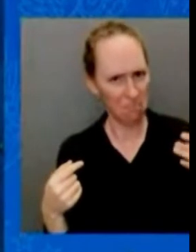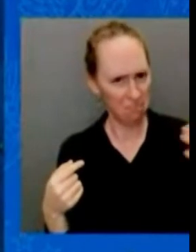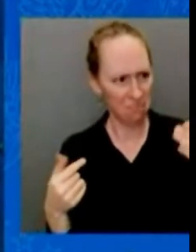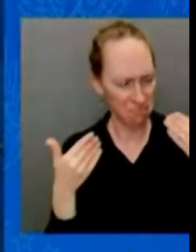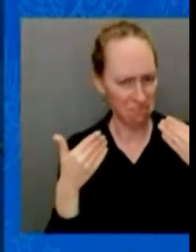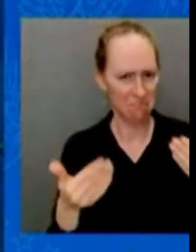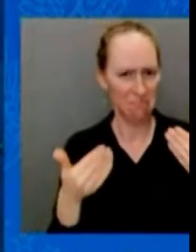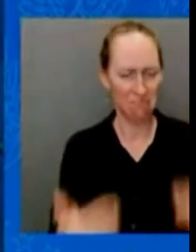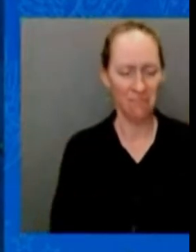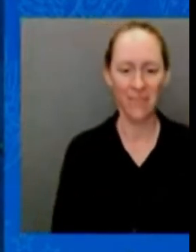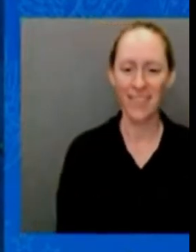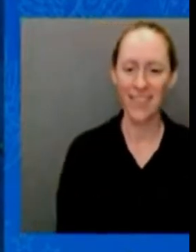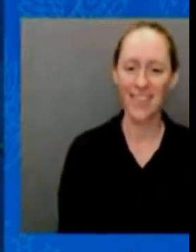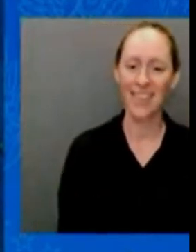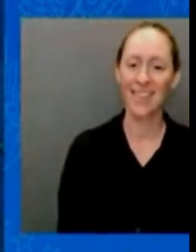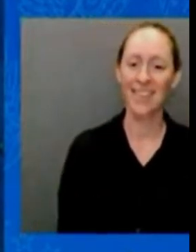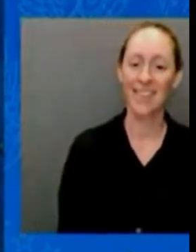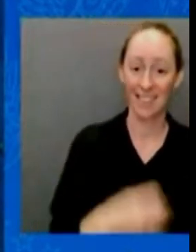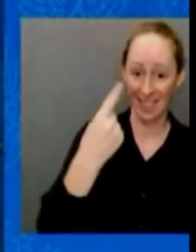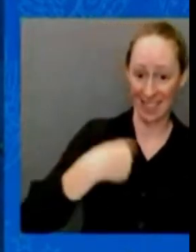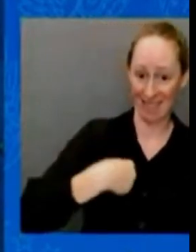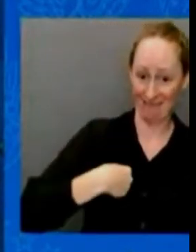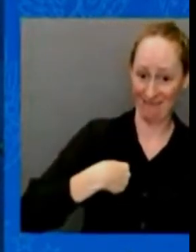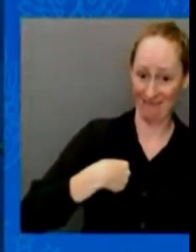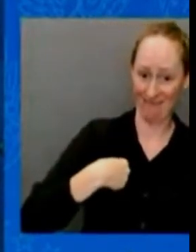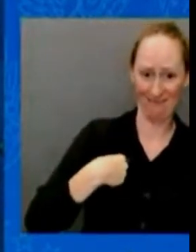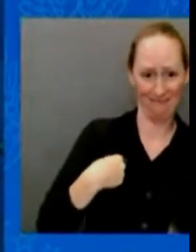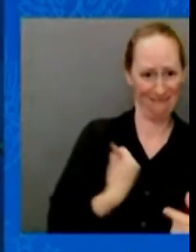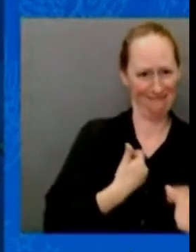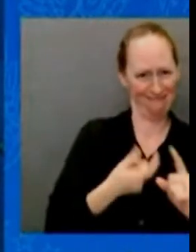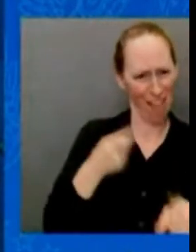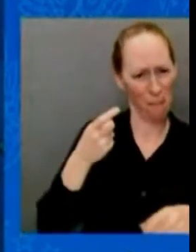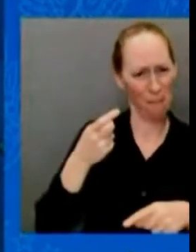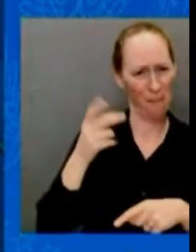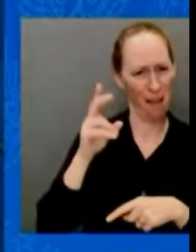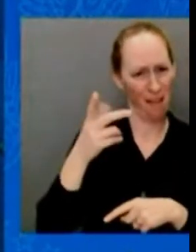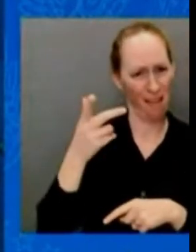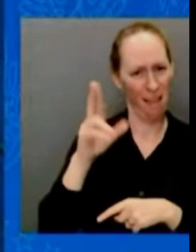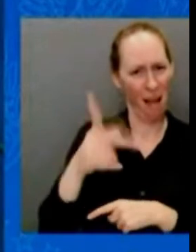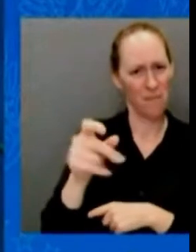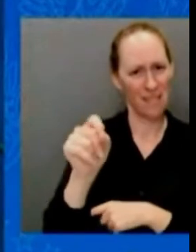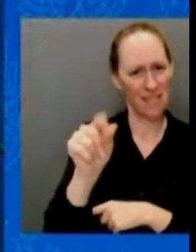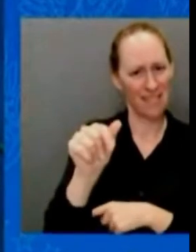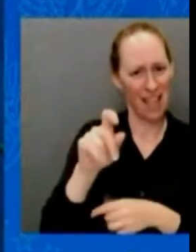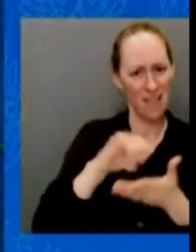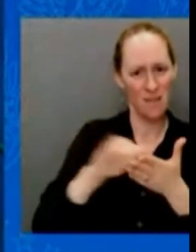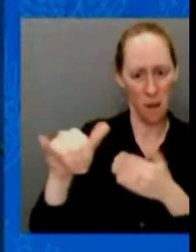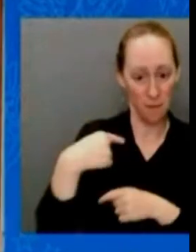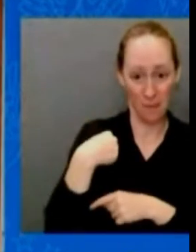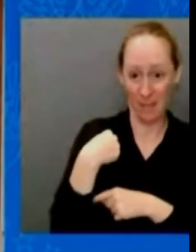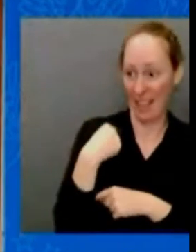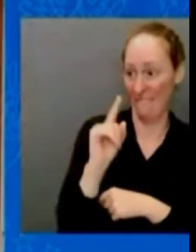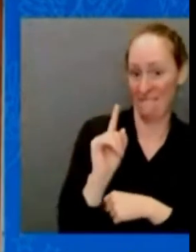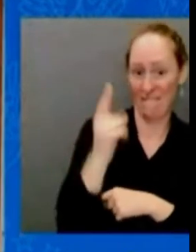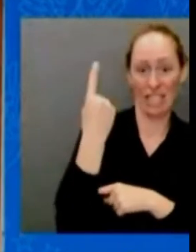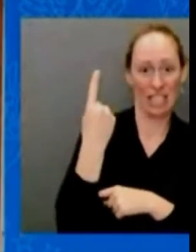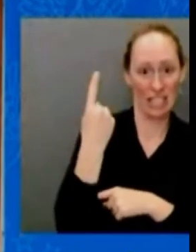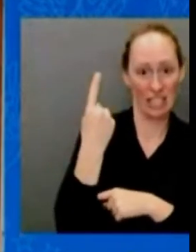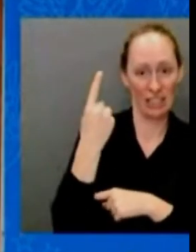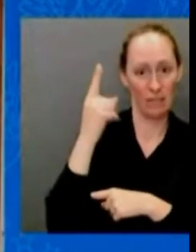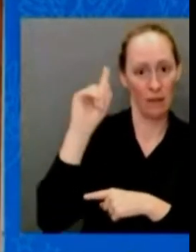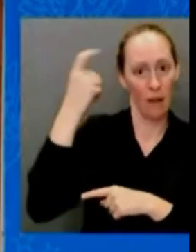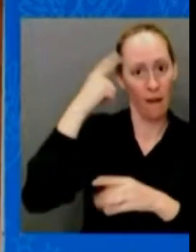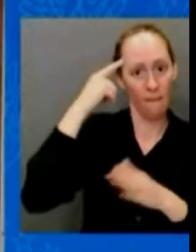upstate. I happen to be the first upstate governor in 100 years. I know upstate New York.